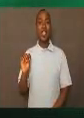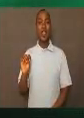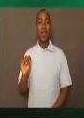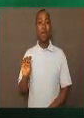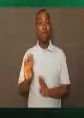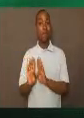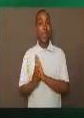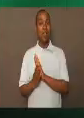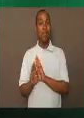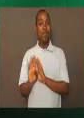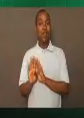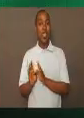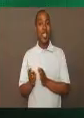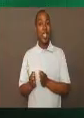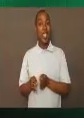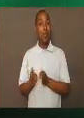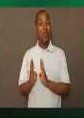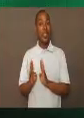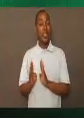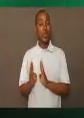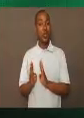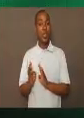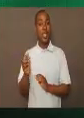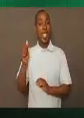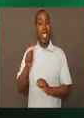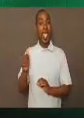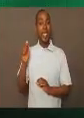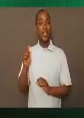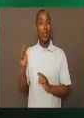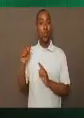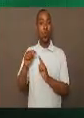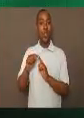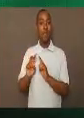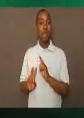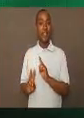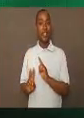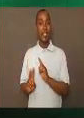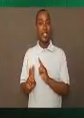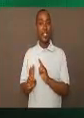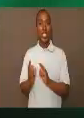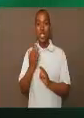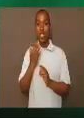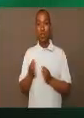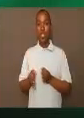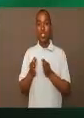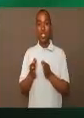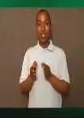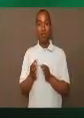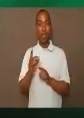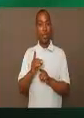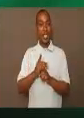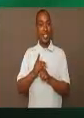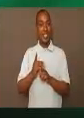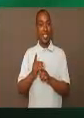allows blood to flow from the atria into the ventricle, but not in the